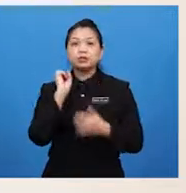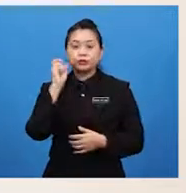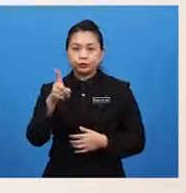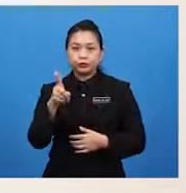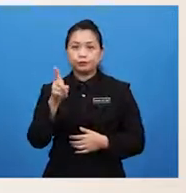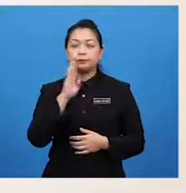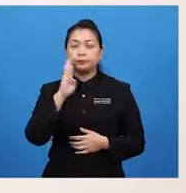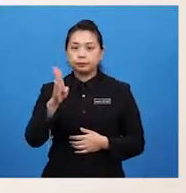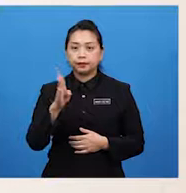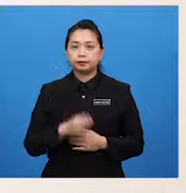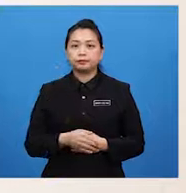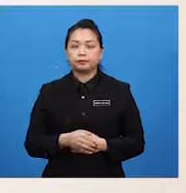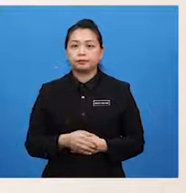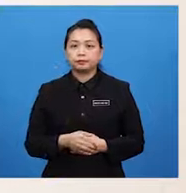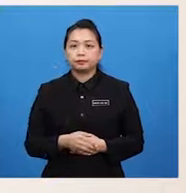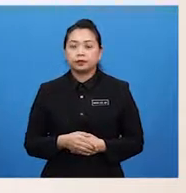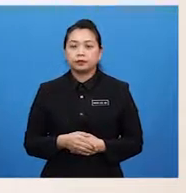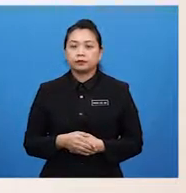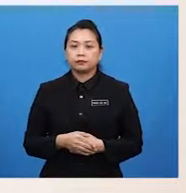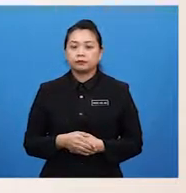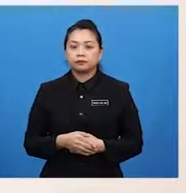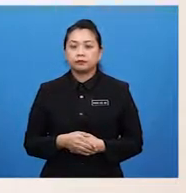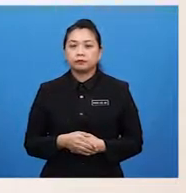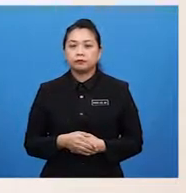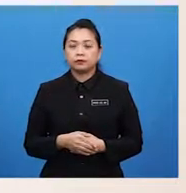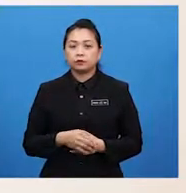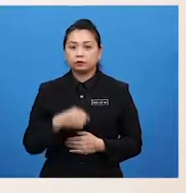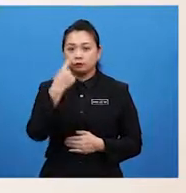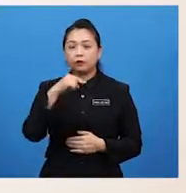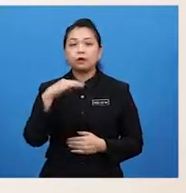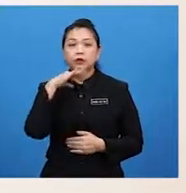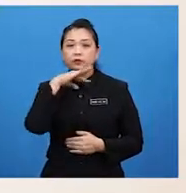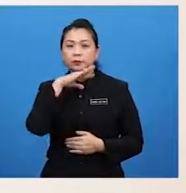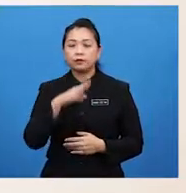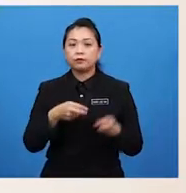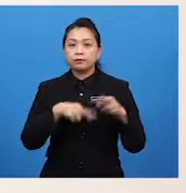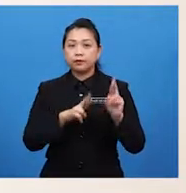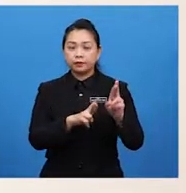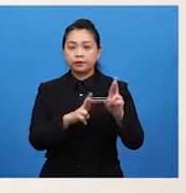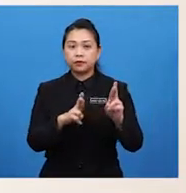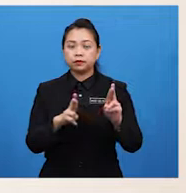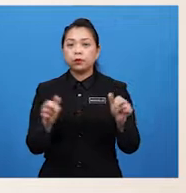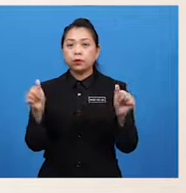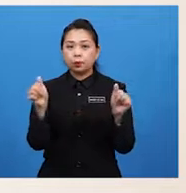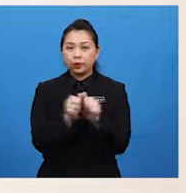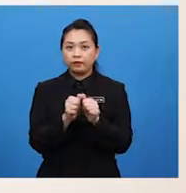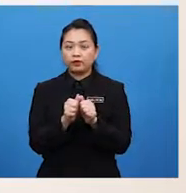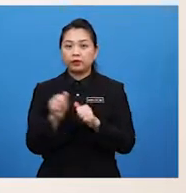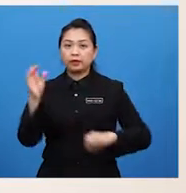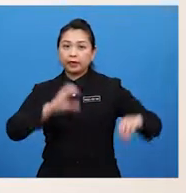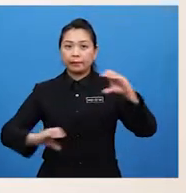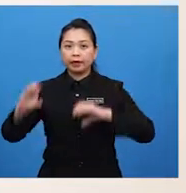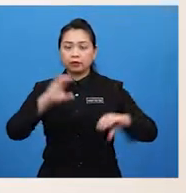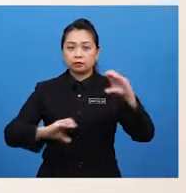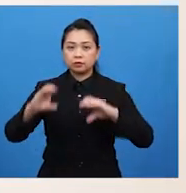be imposed on companies that contaminate rivers with chemicals to deter